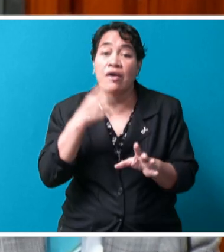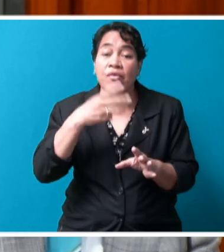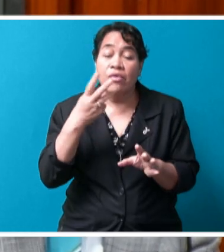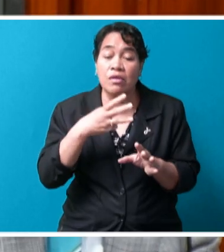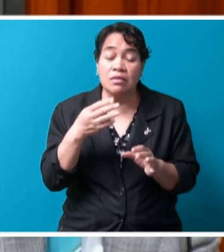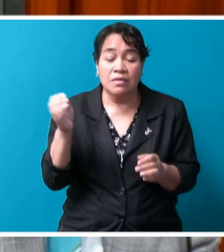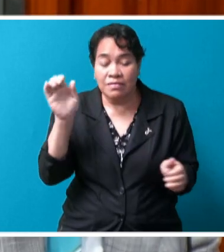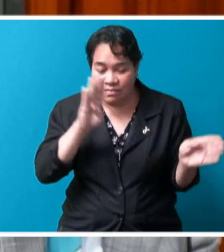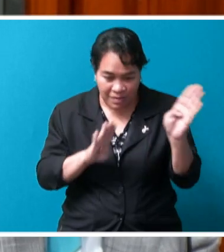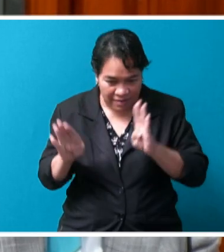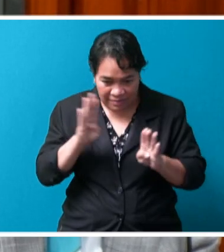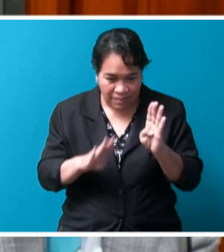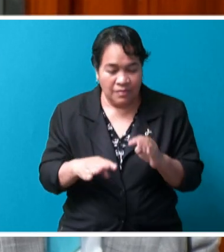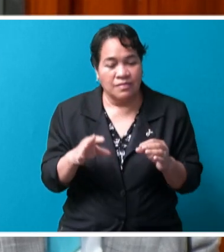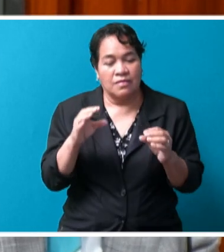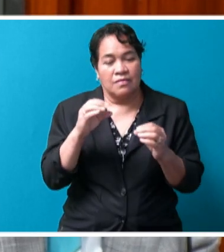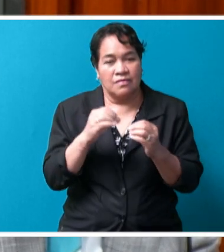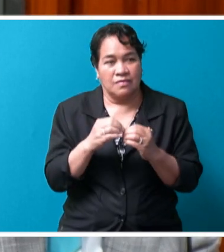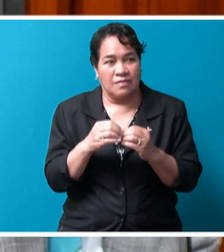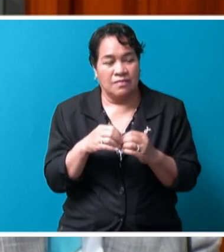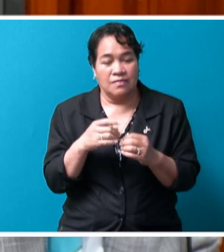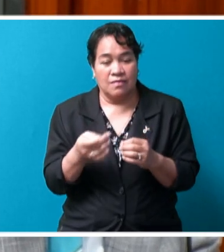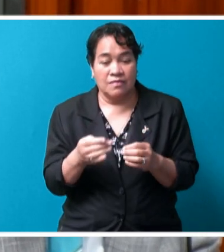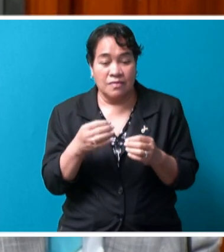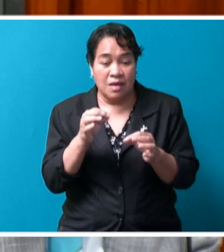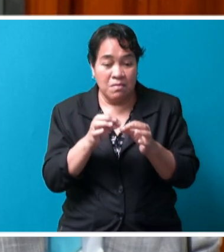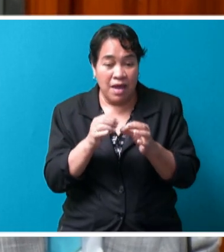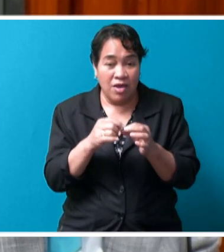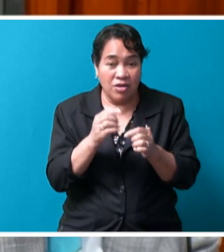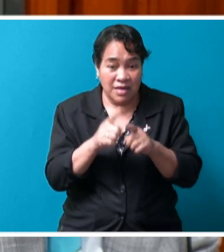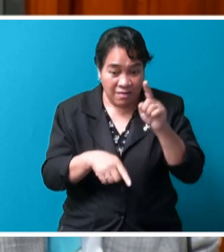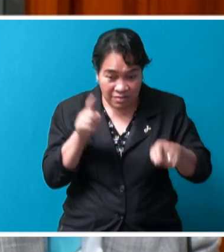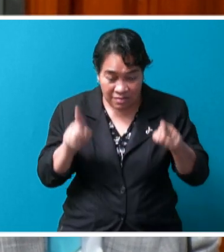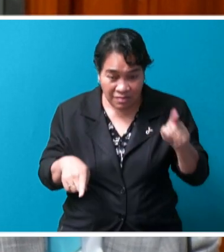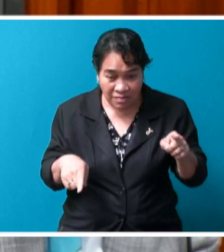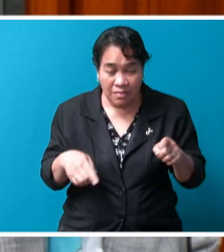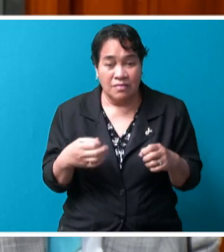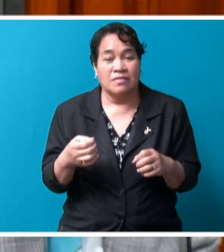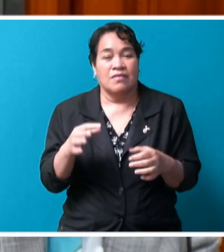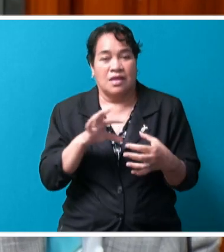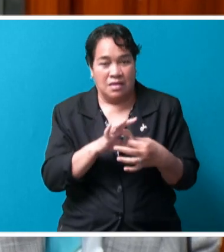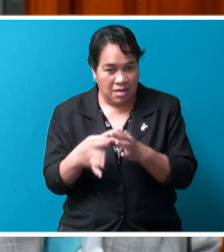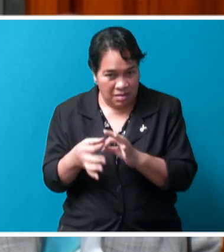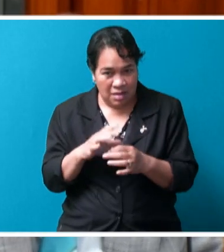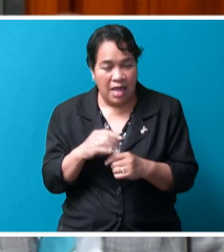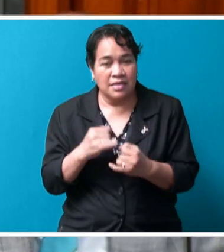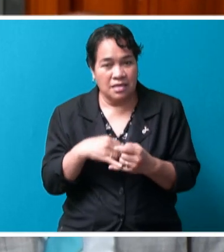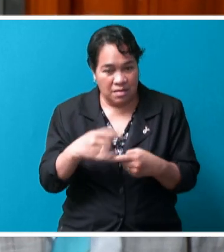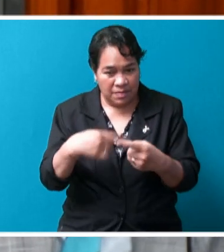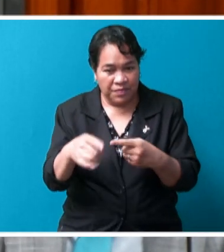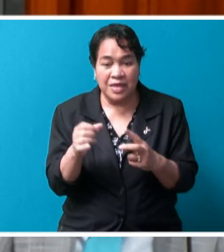Strand 3, Biodiversity, Change, and Sustainability, specifically within the sub-strand